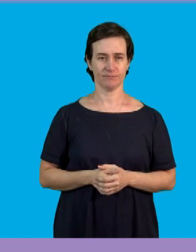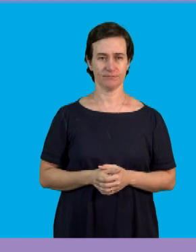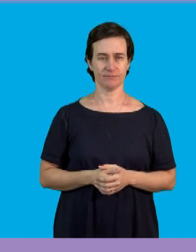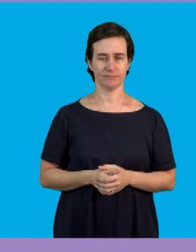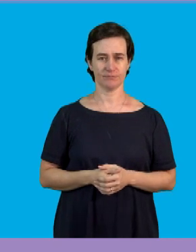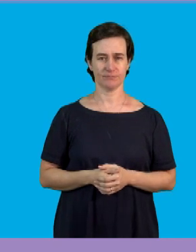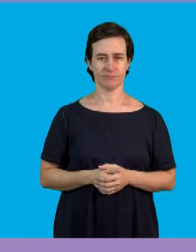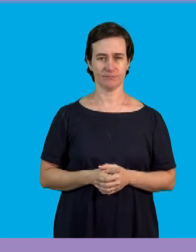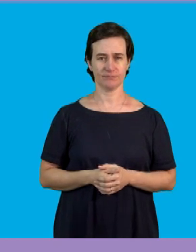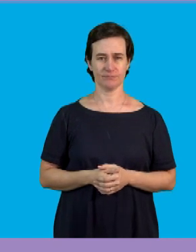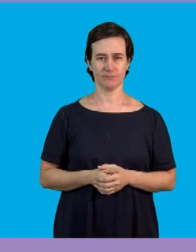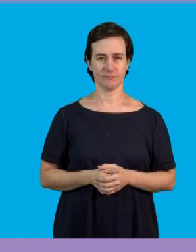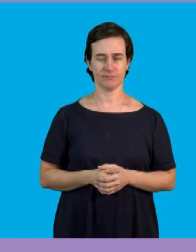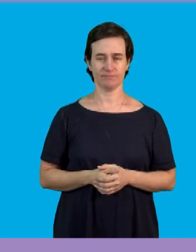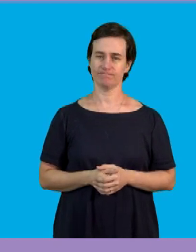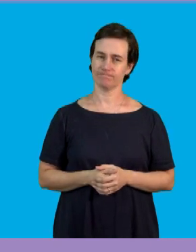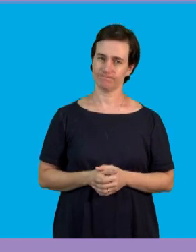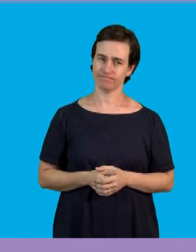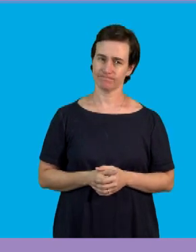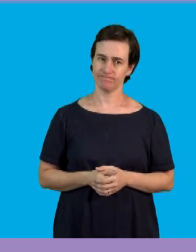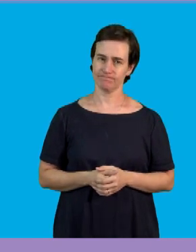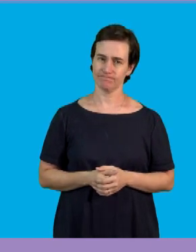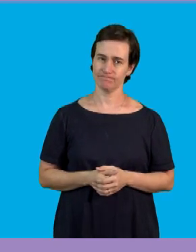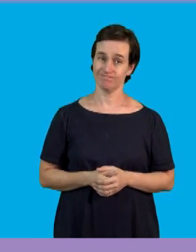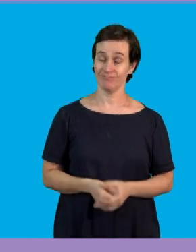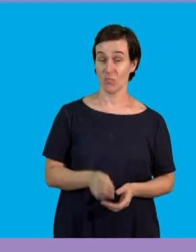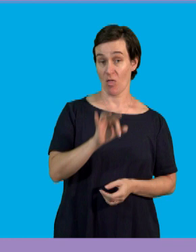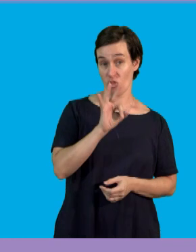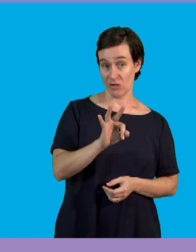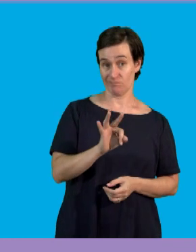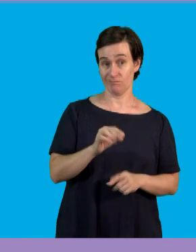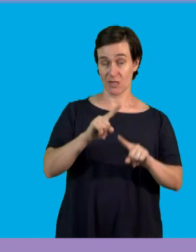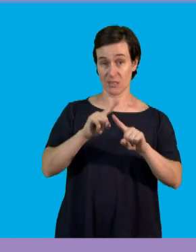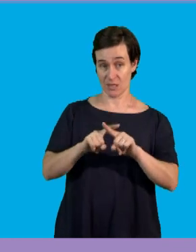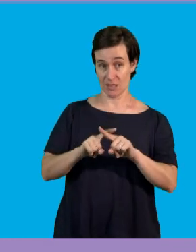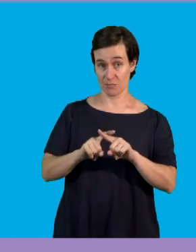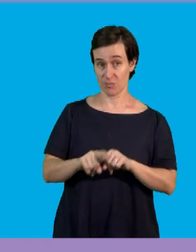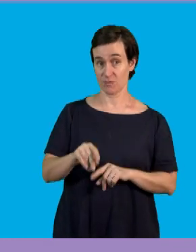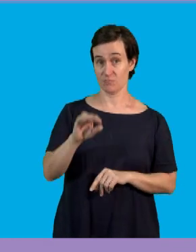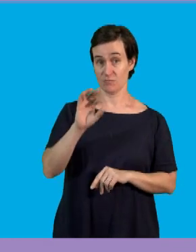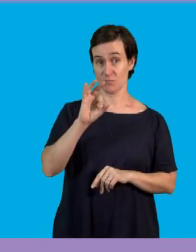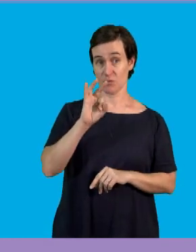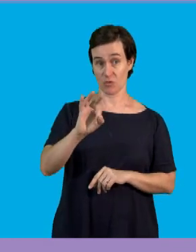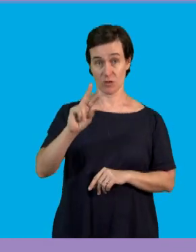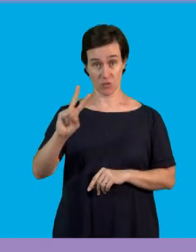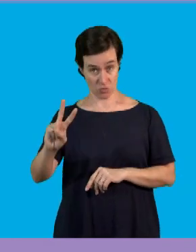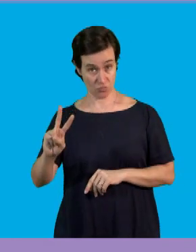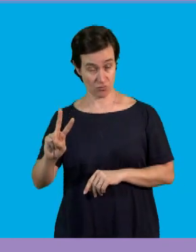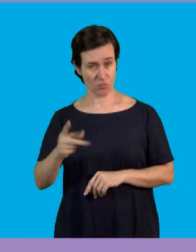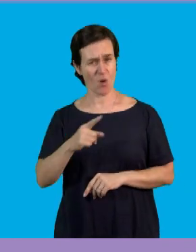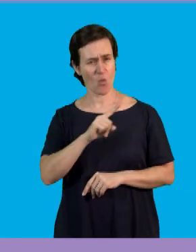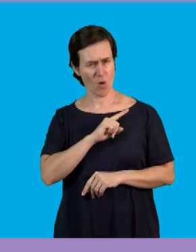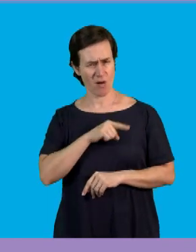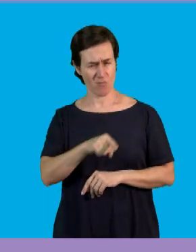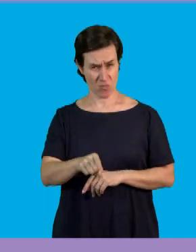at 96, this can actually be 3 multiplied by 32. Because if we take